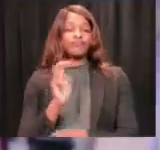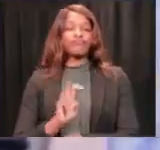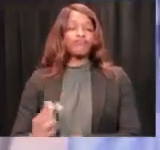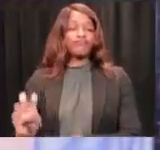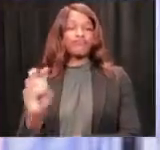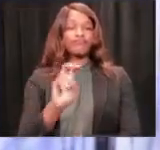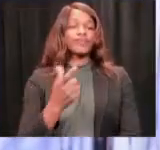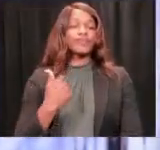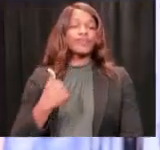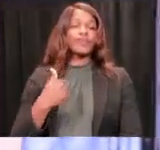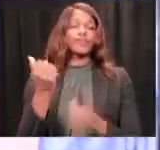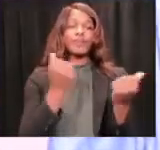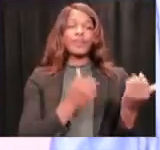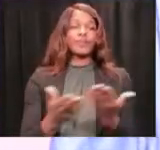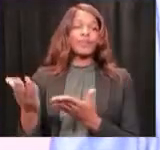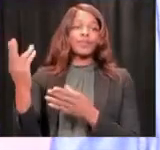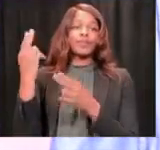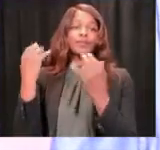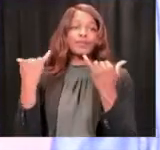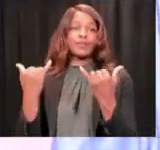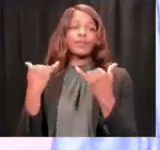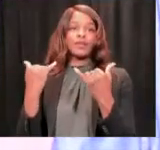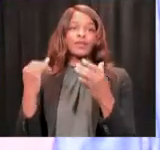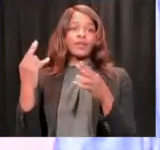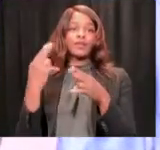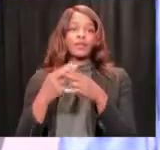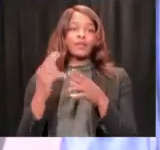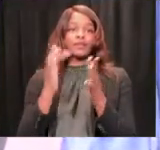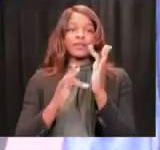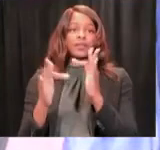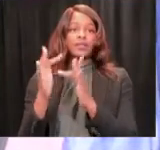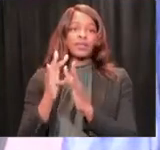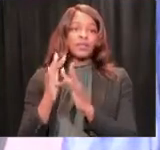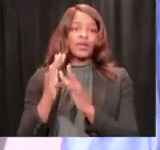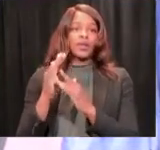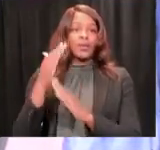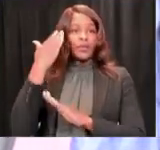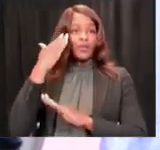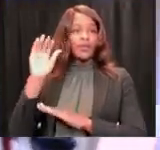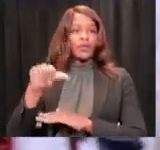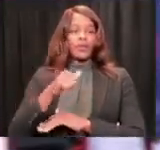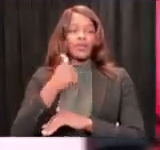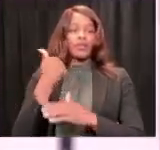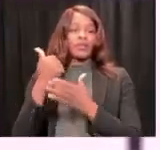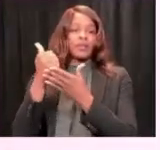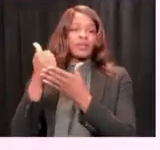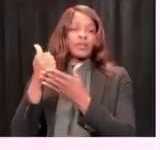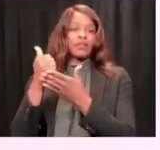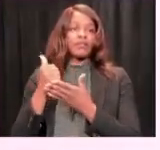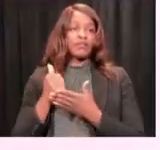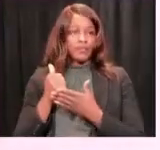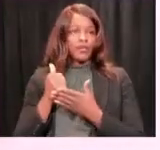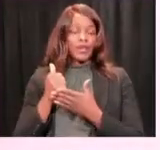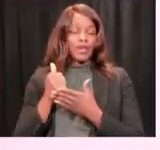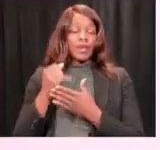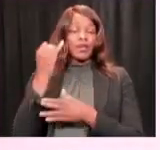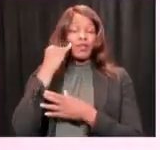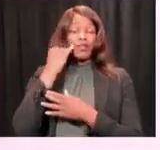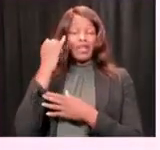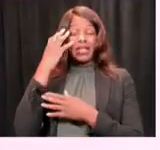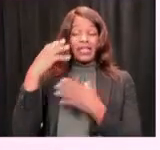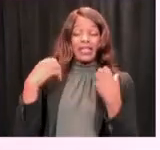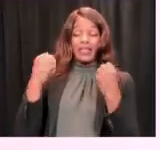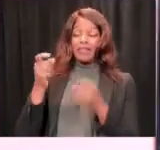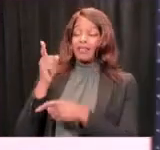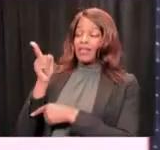the name of Jesus. We know of no other help outside of you. If you can heal Joseph, you can heal us. If you